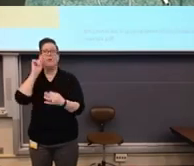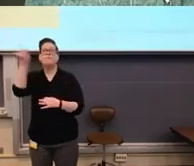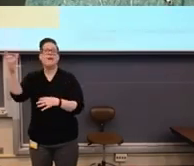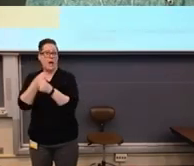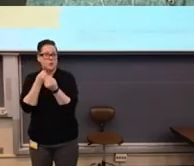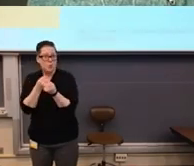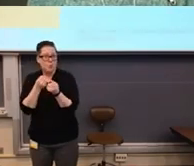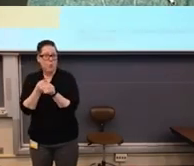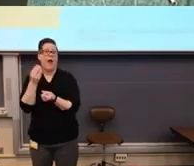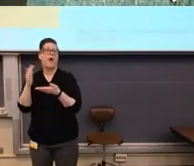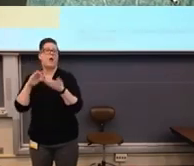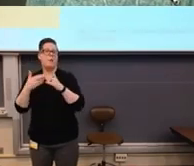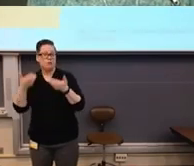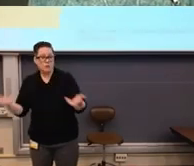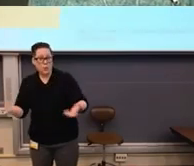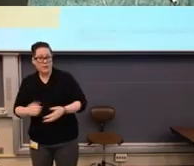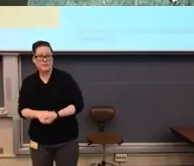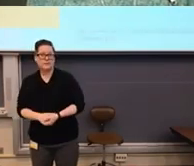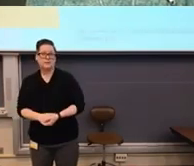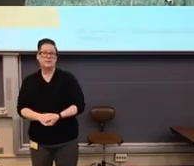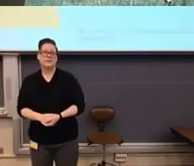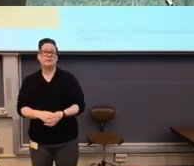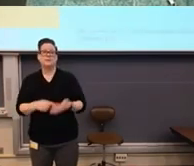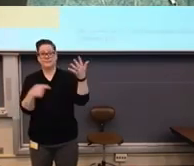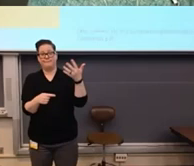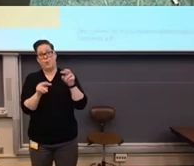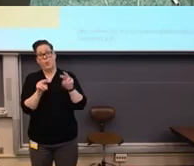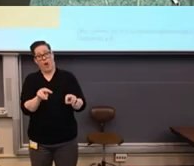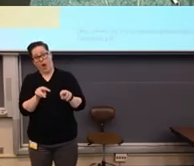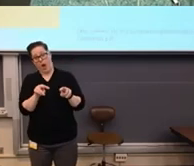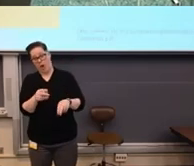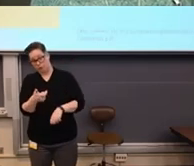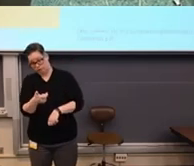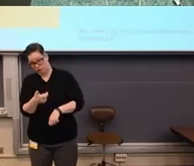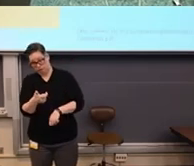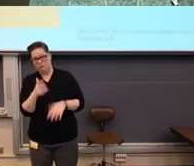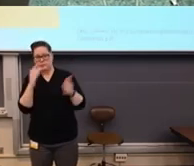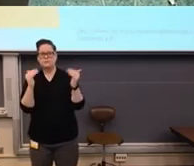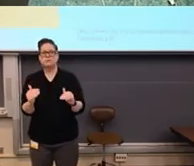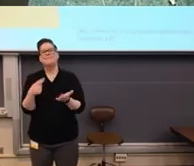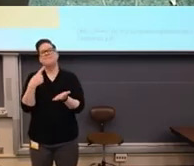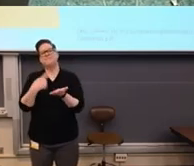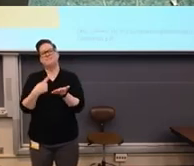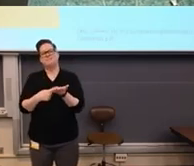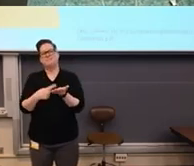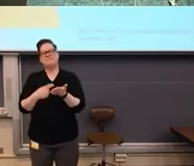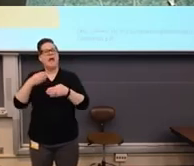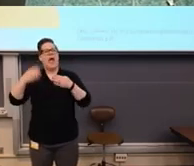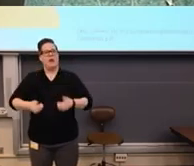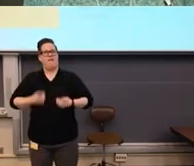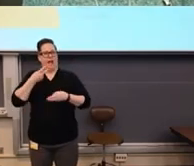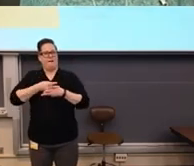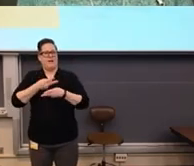service. And then wait and watchful waiting. And then there's also about discussions of providing end of life